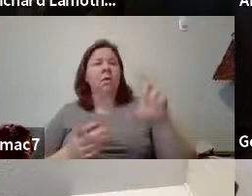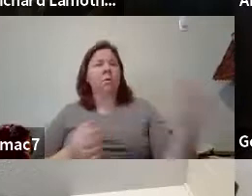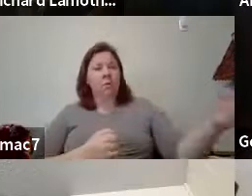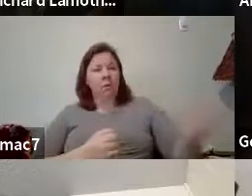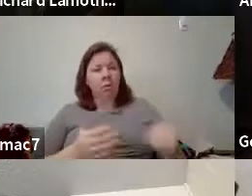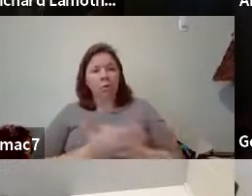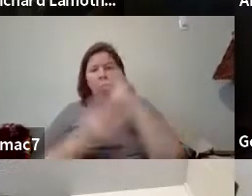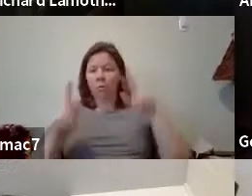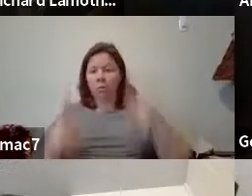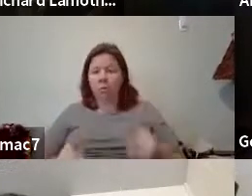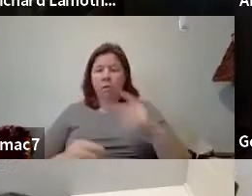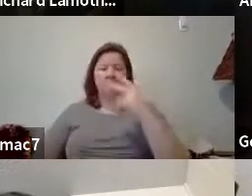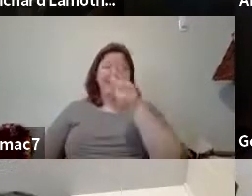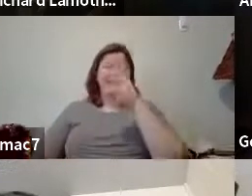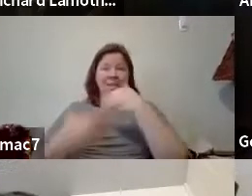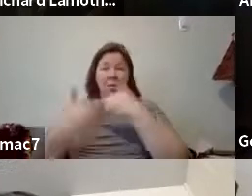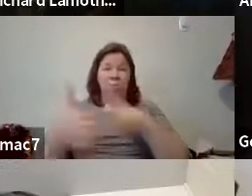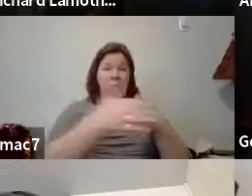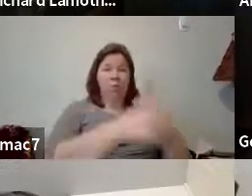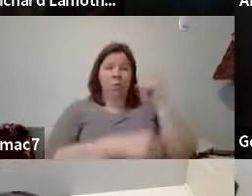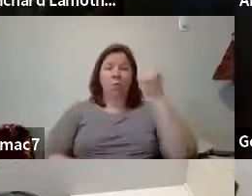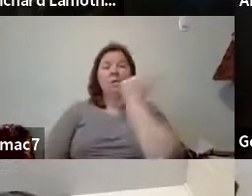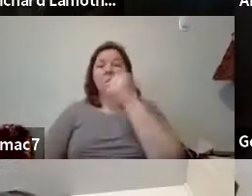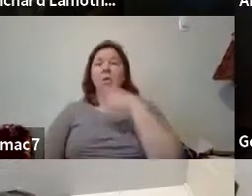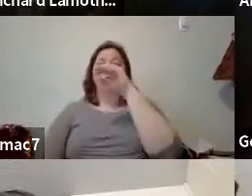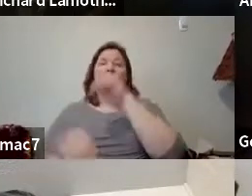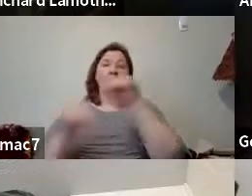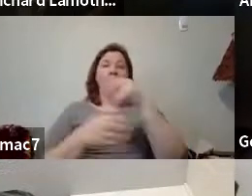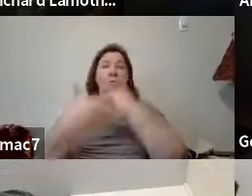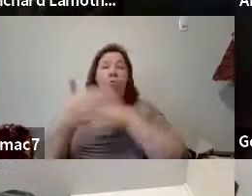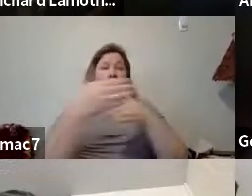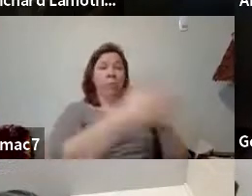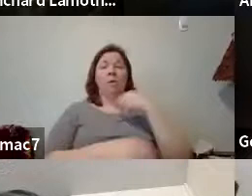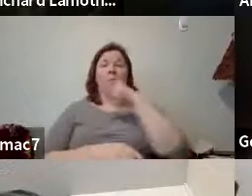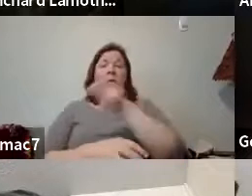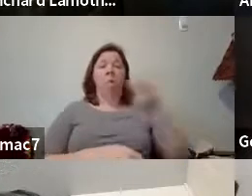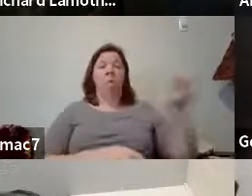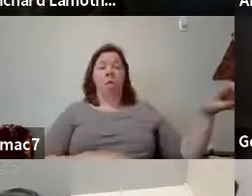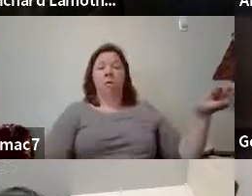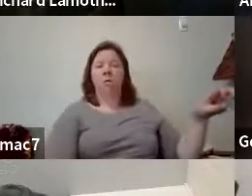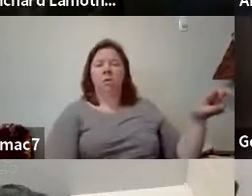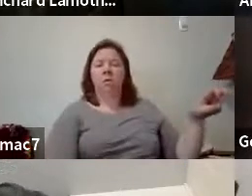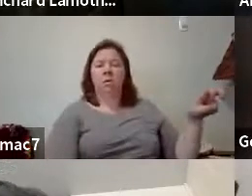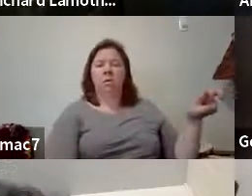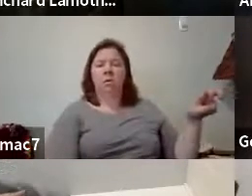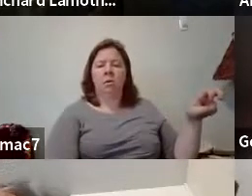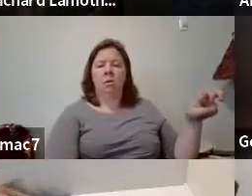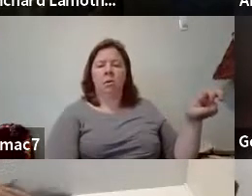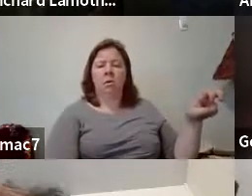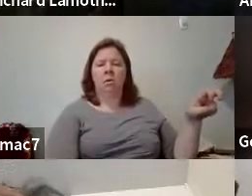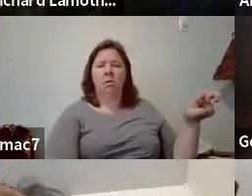6 rooms per dentist sometimes, and we move from room to room to room, always having the